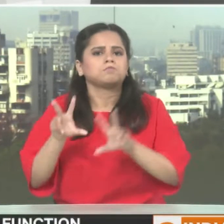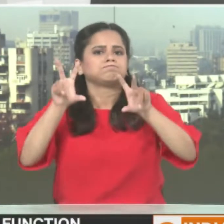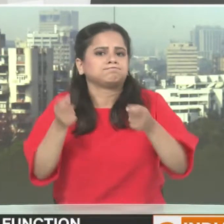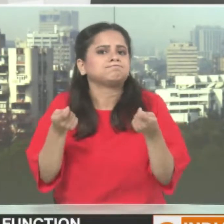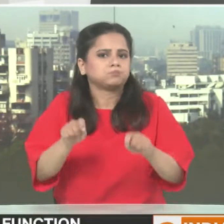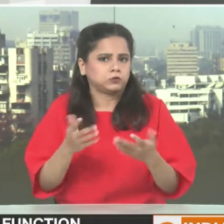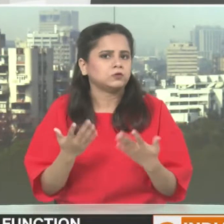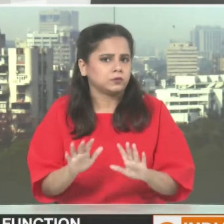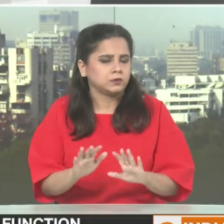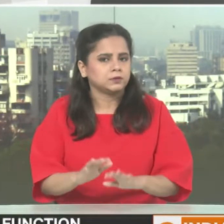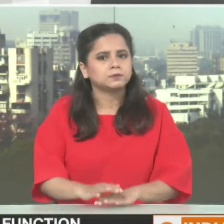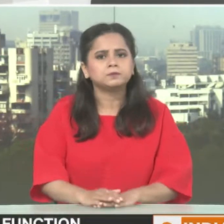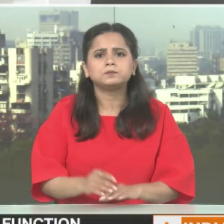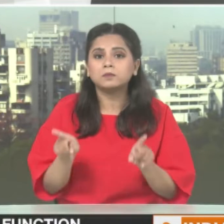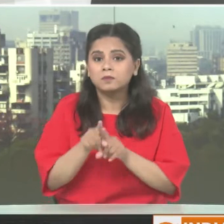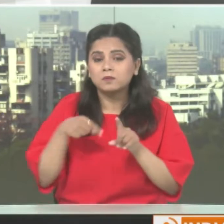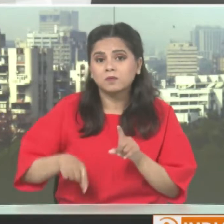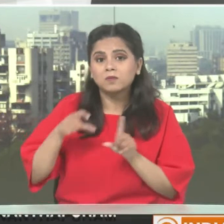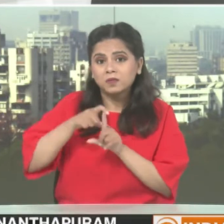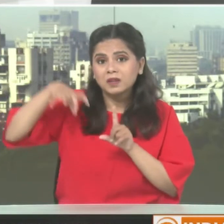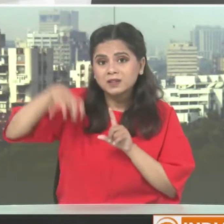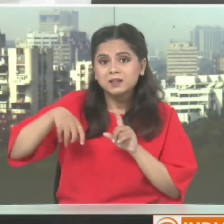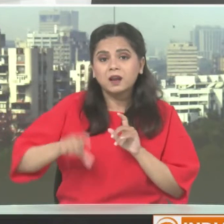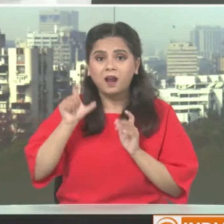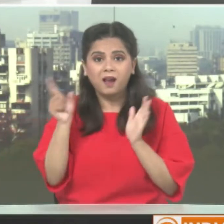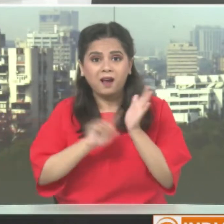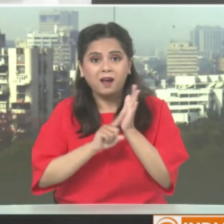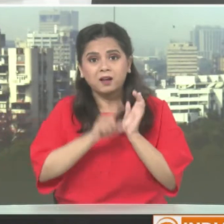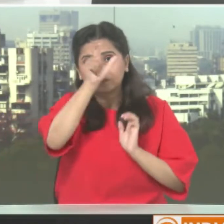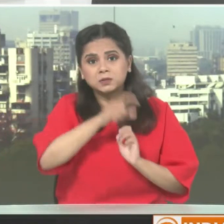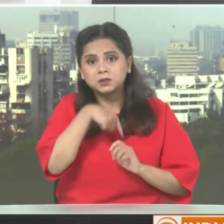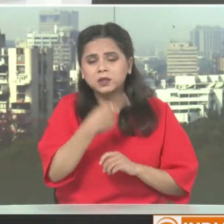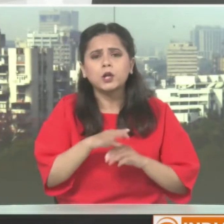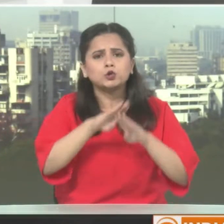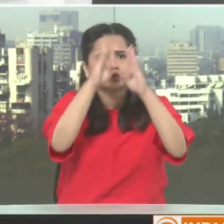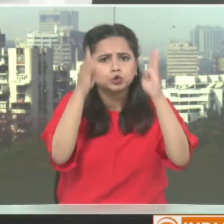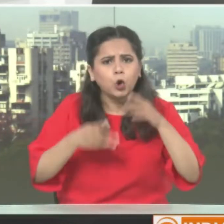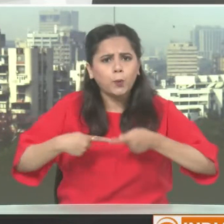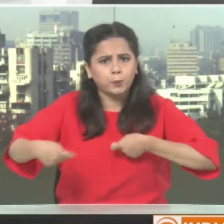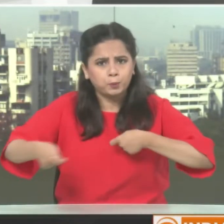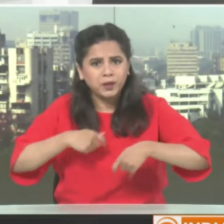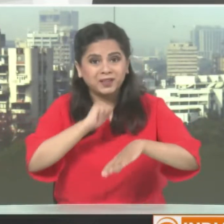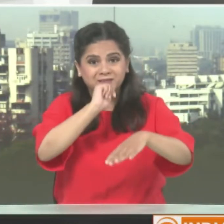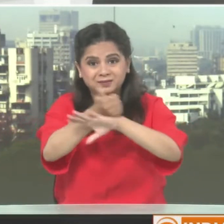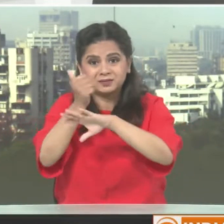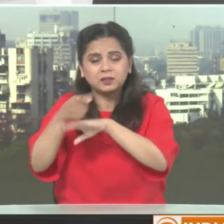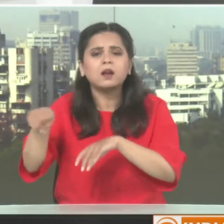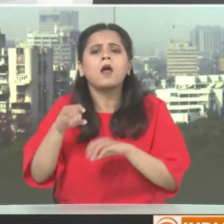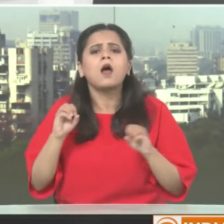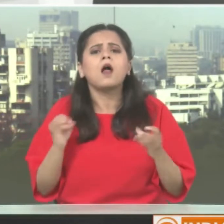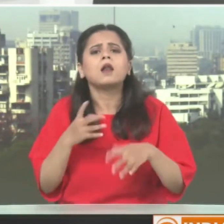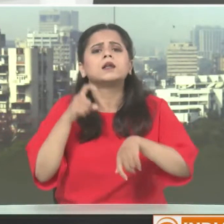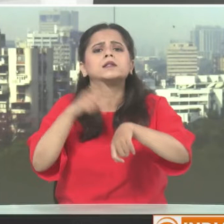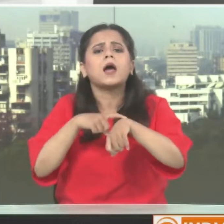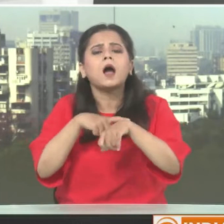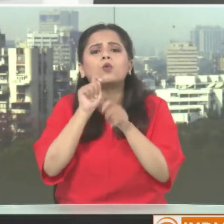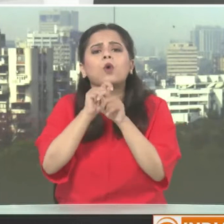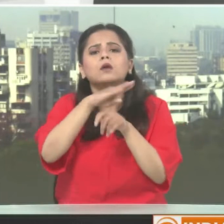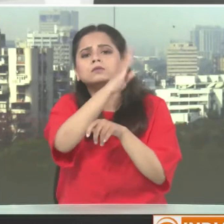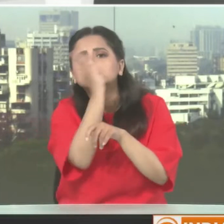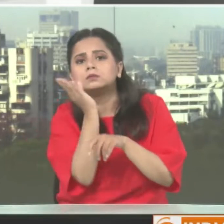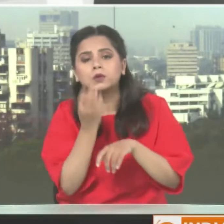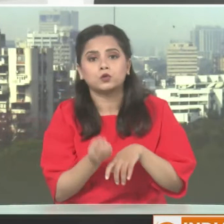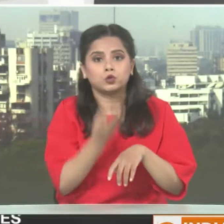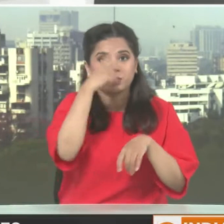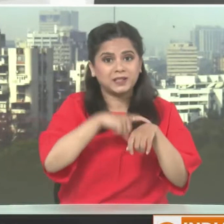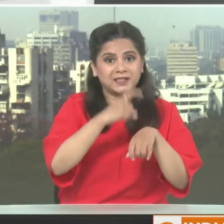extended. Meanwhile, the district collector said that shops and business establishments will be allowed to function from 7 in the